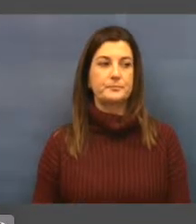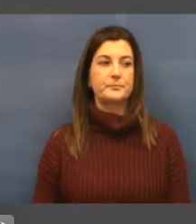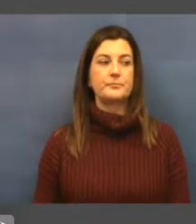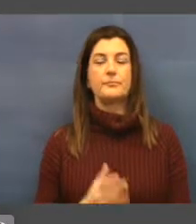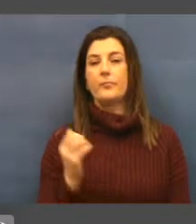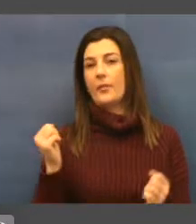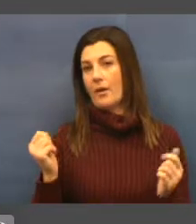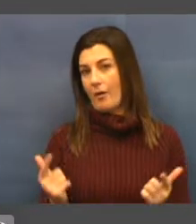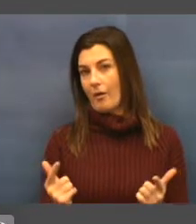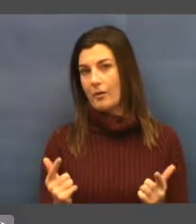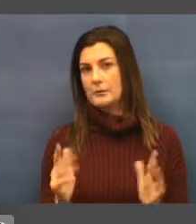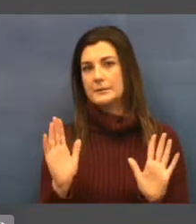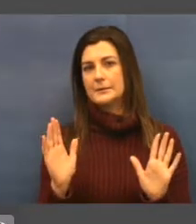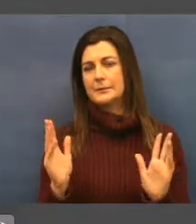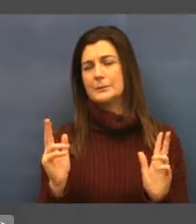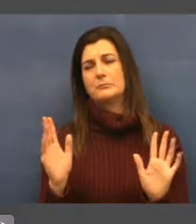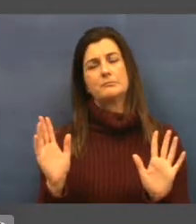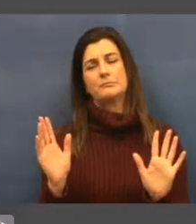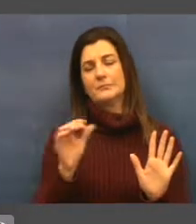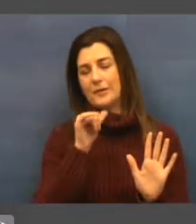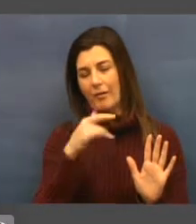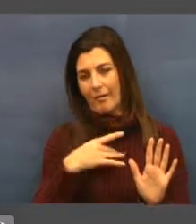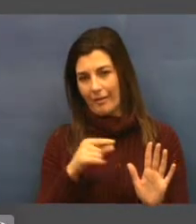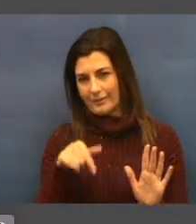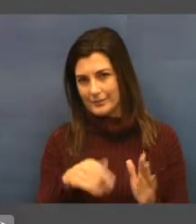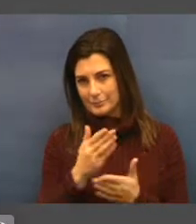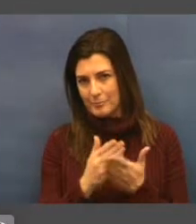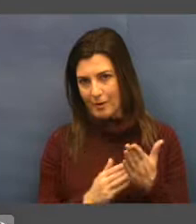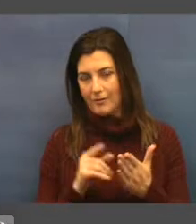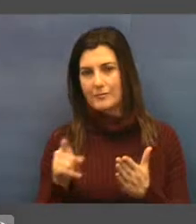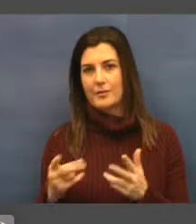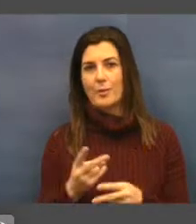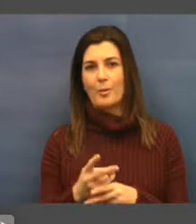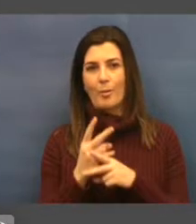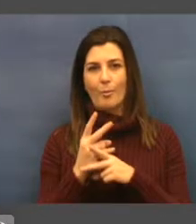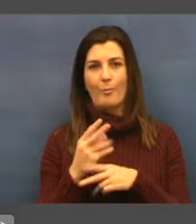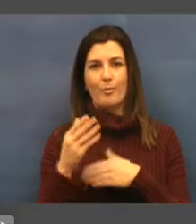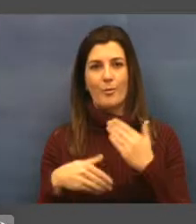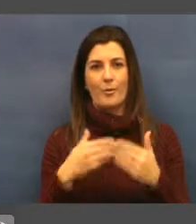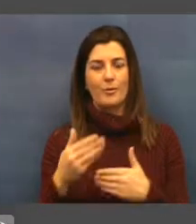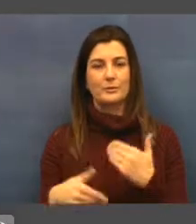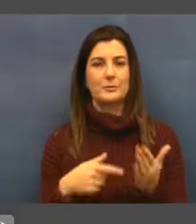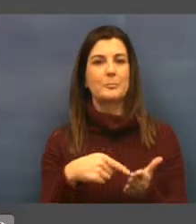And then everybody's least favorite part of the loan process, repayment.